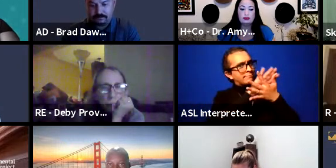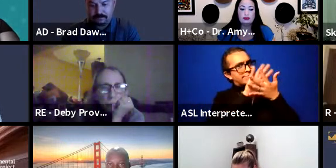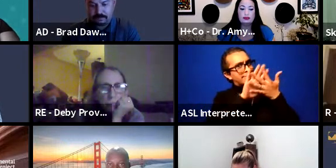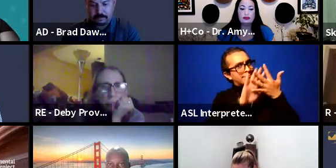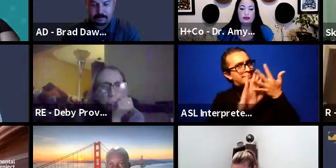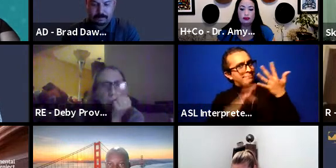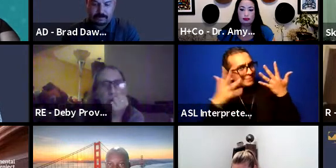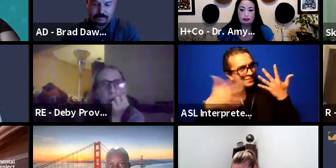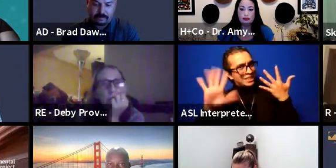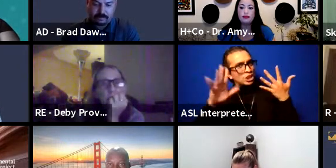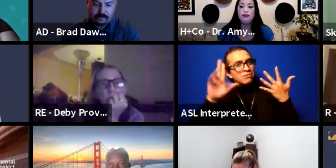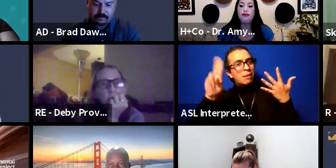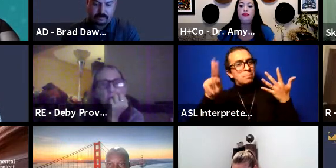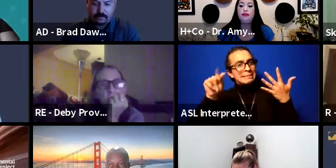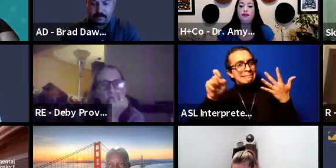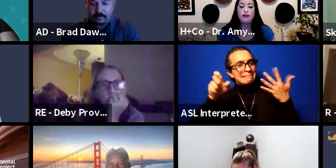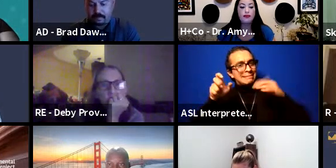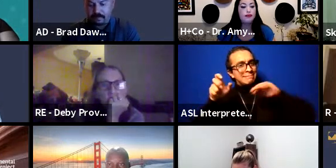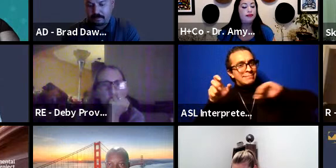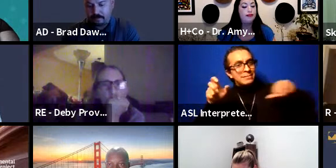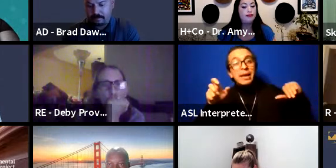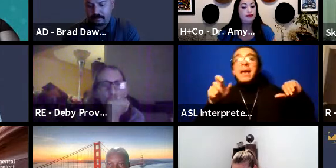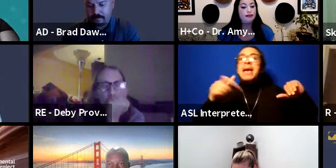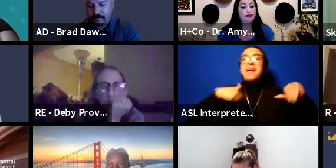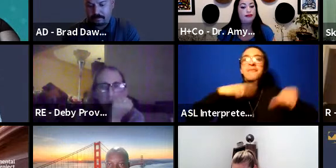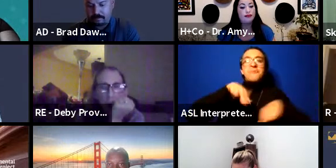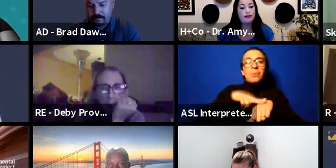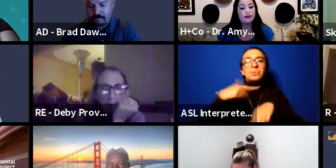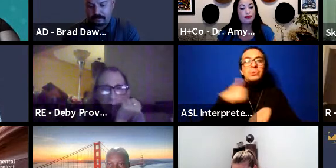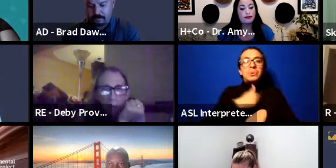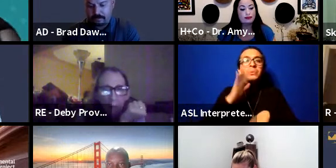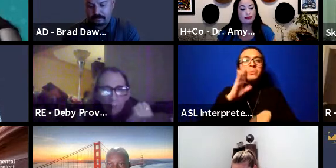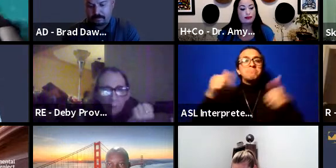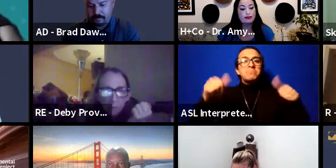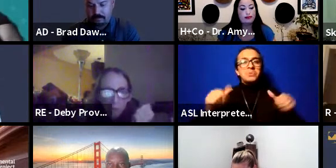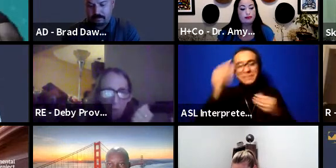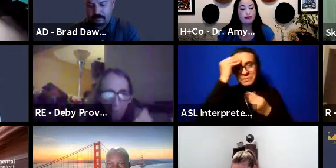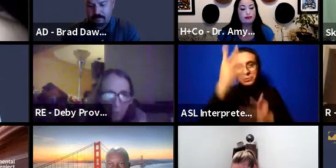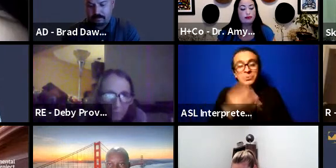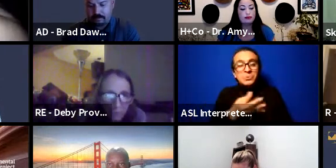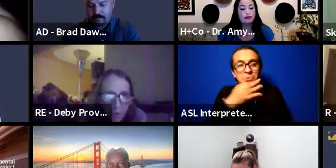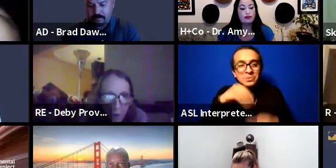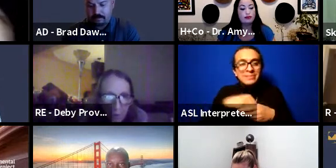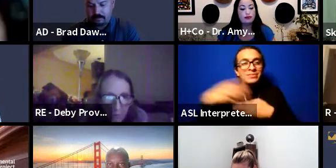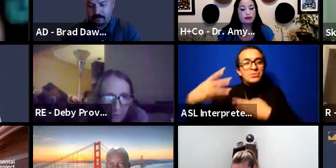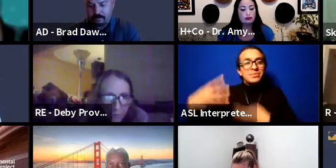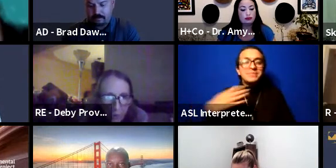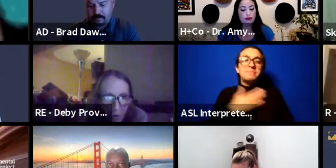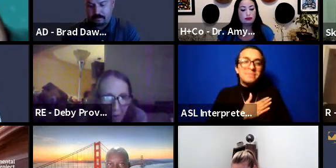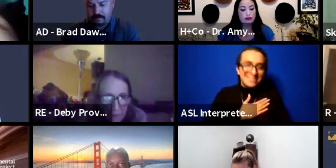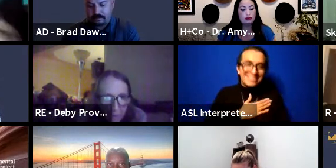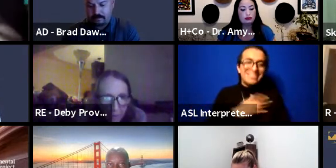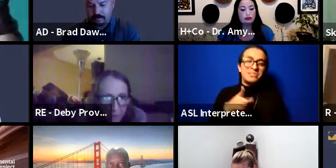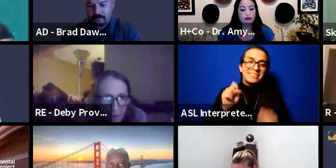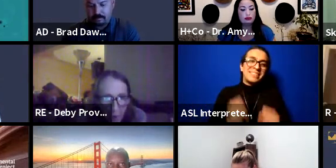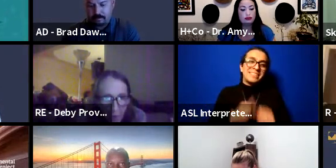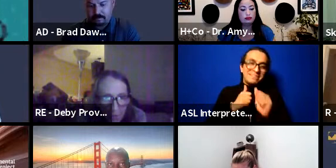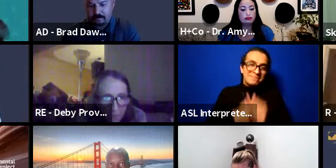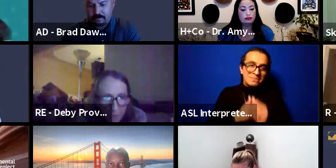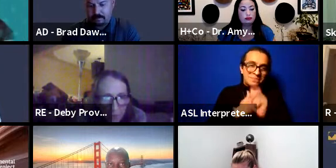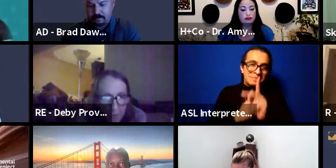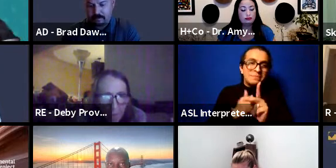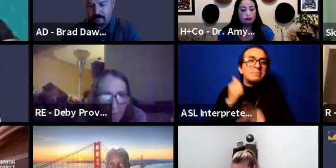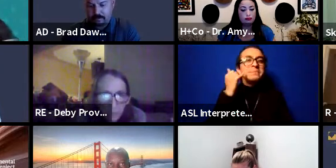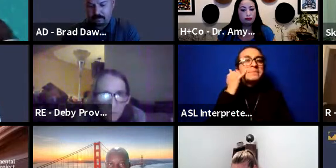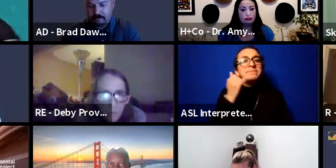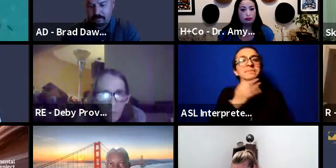today's meeting. And of course, folks will be posting information here in the chat, so feel free to follow up if you're curious or